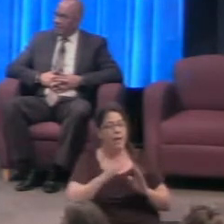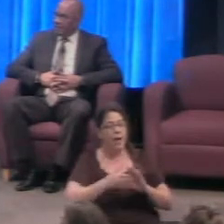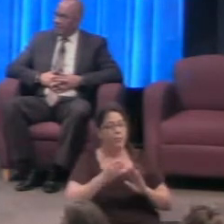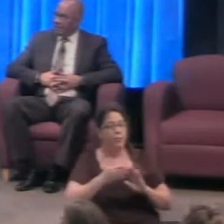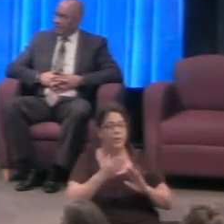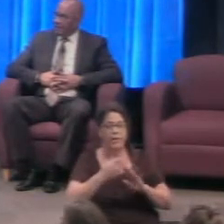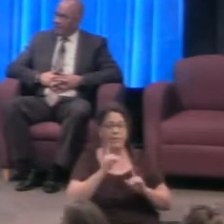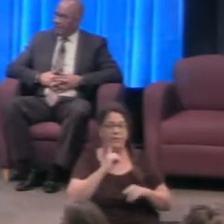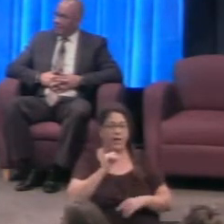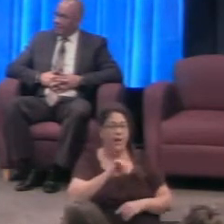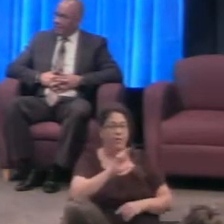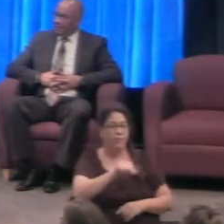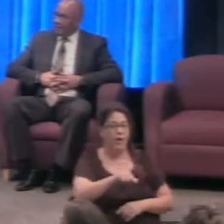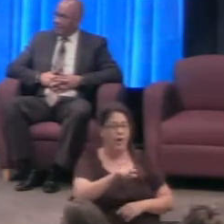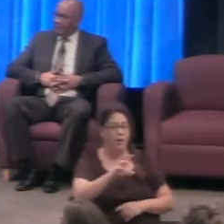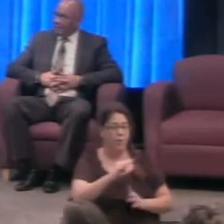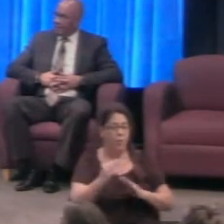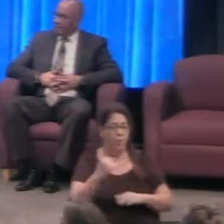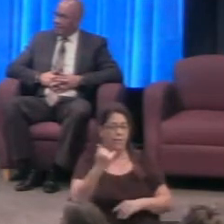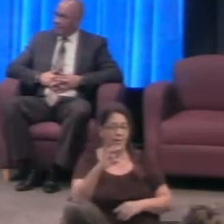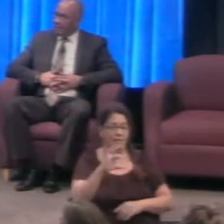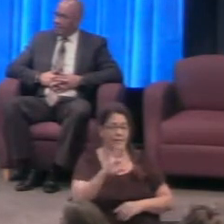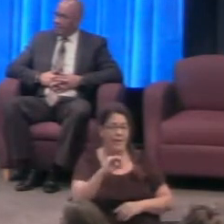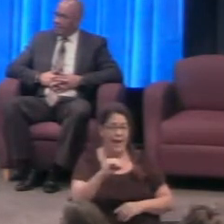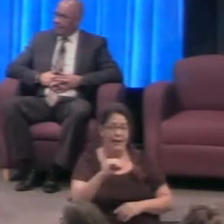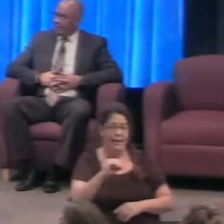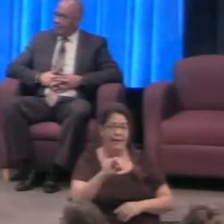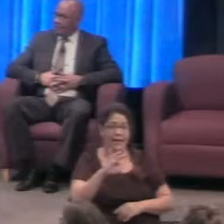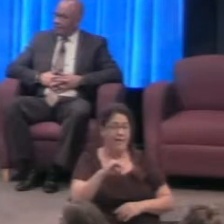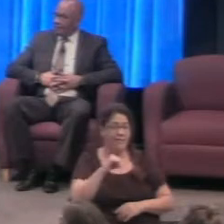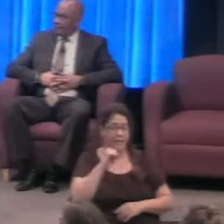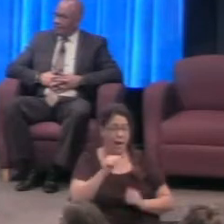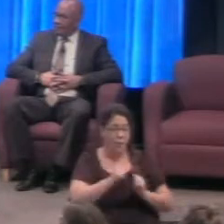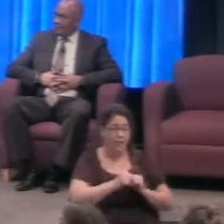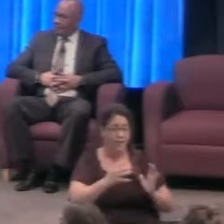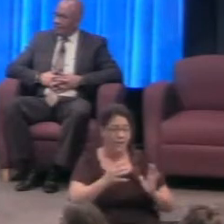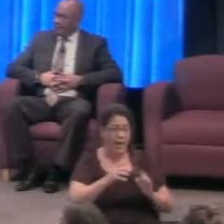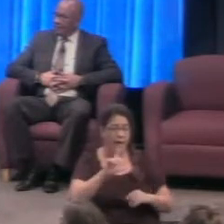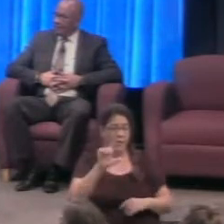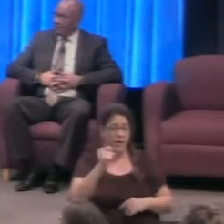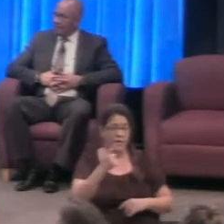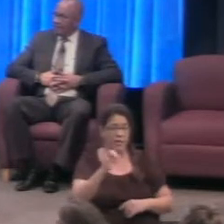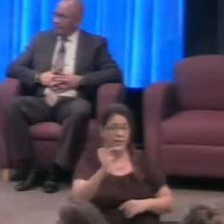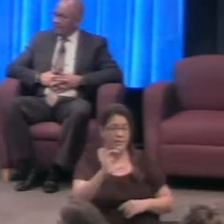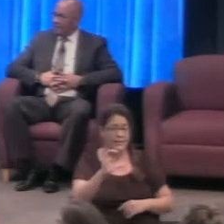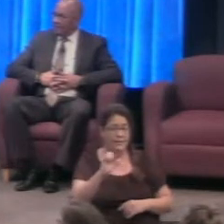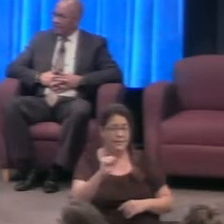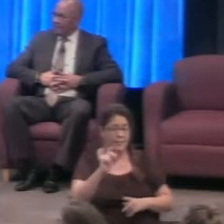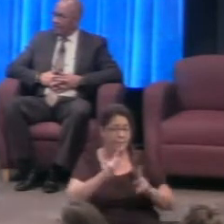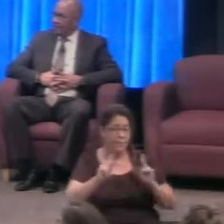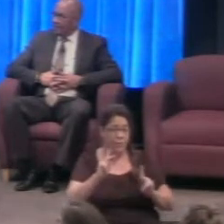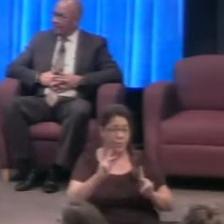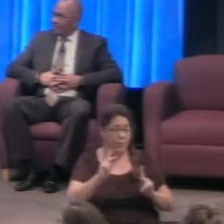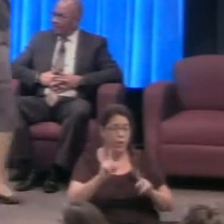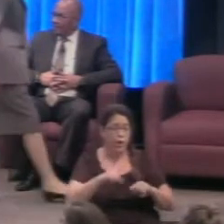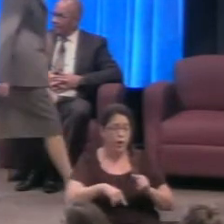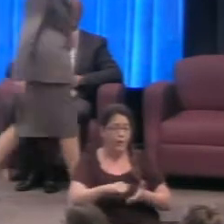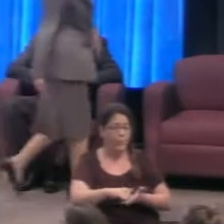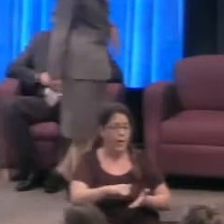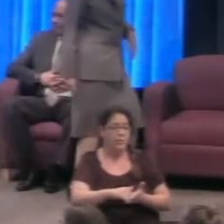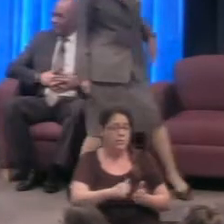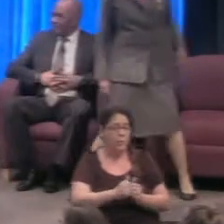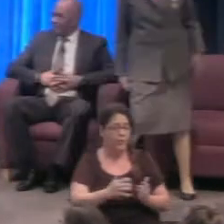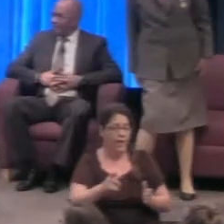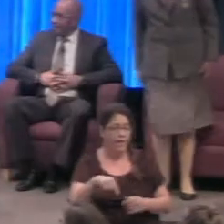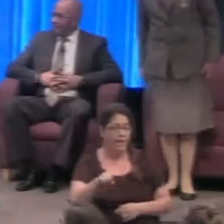I war in 1990. This would not be possible without our logisticians. Thank you, Mr. Jones.